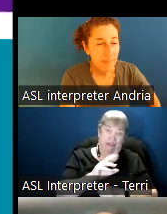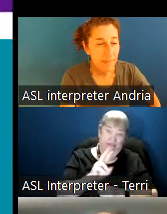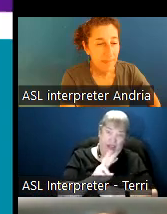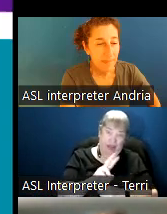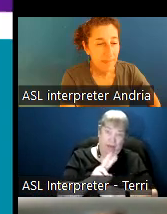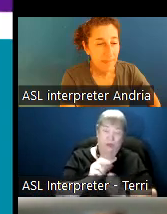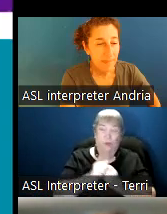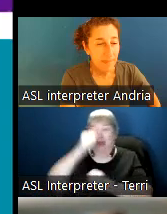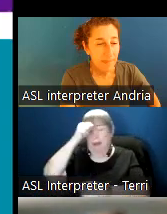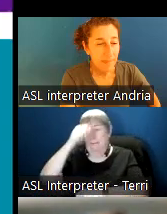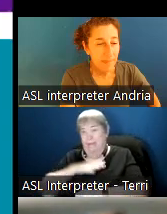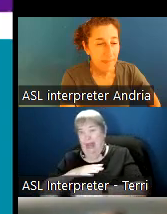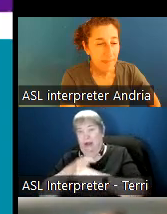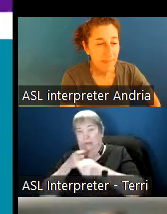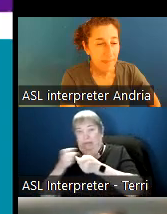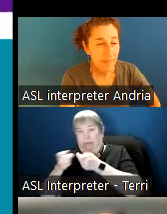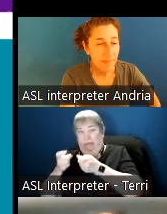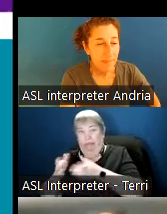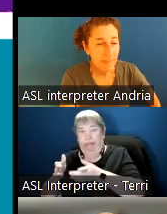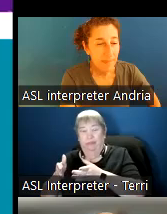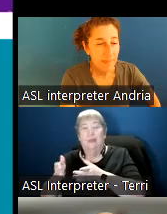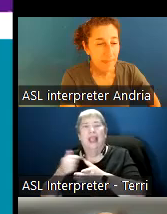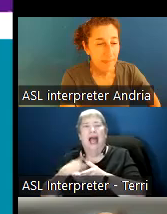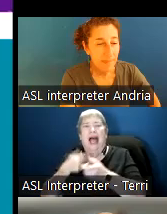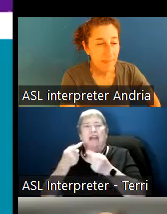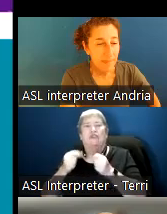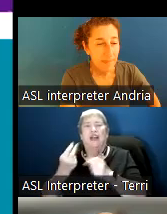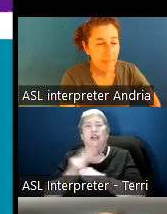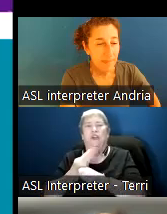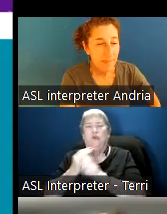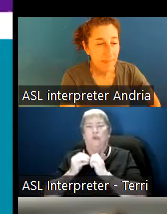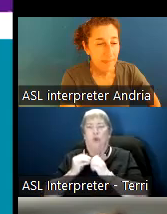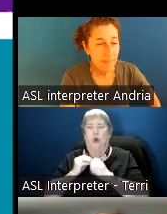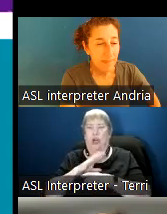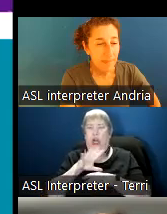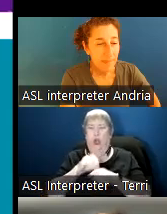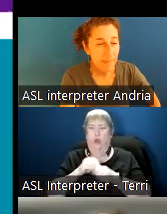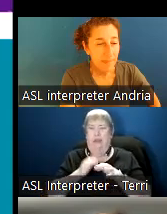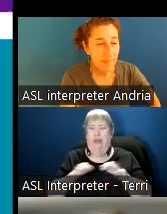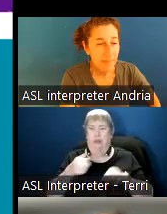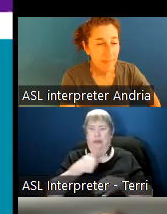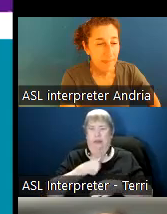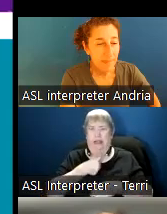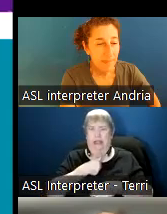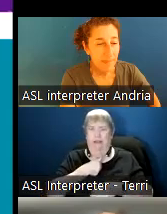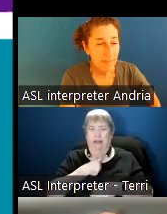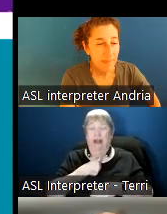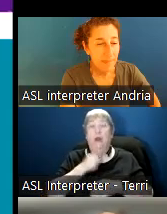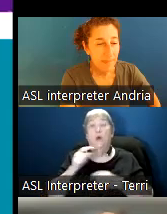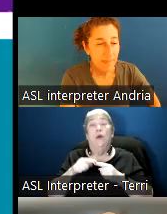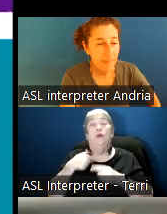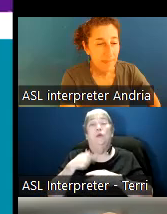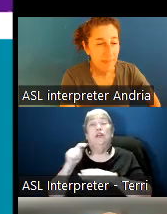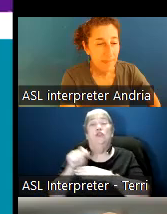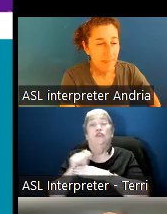in here. You will notice that I try to use much more inclusive language. And when we train on, for example, working